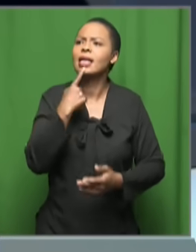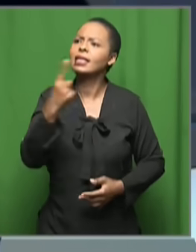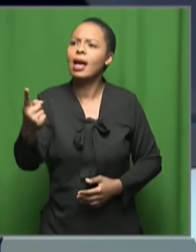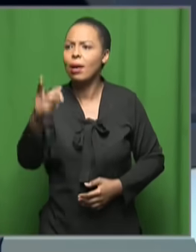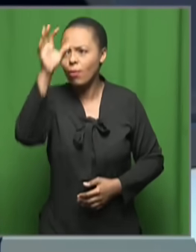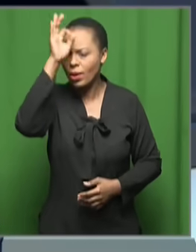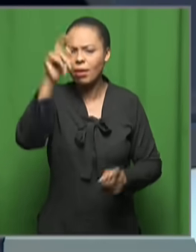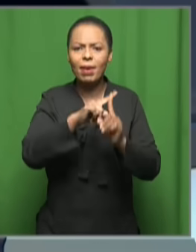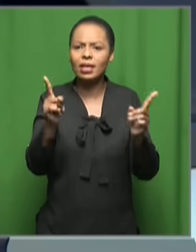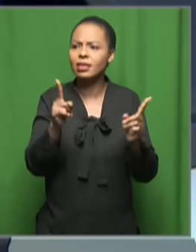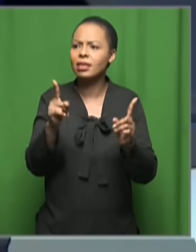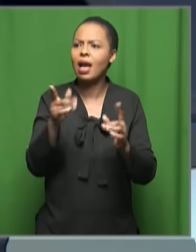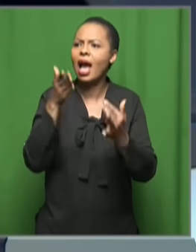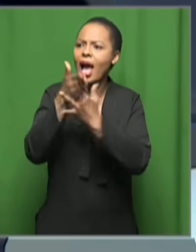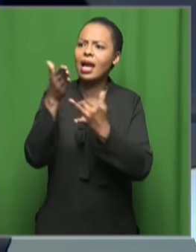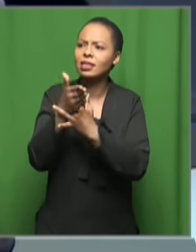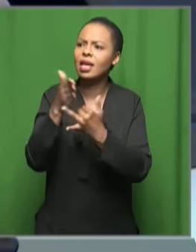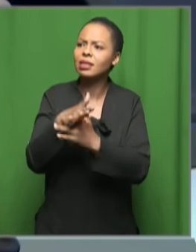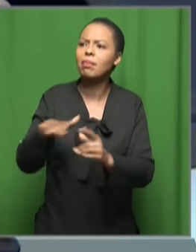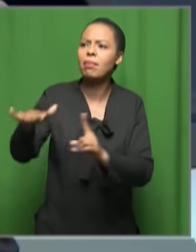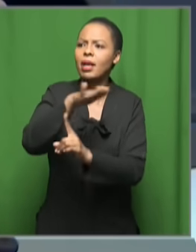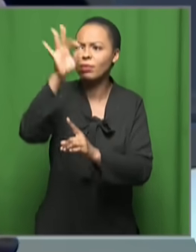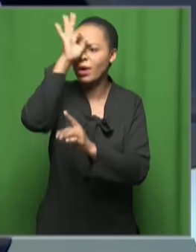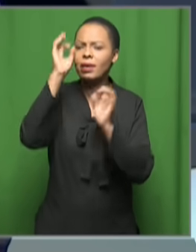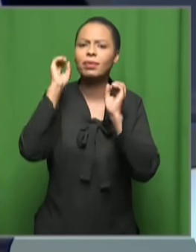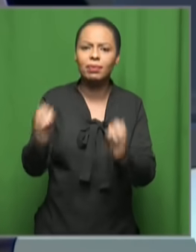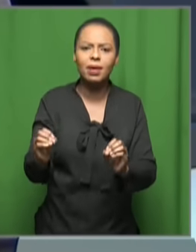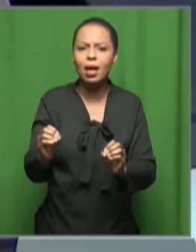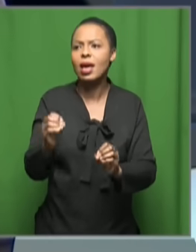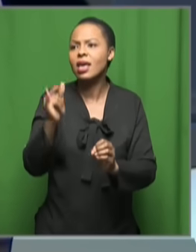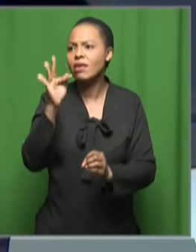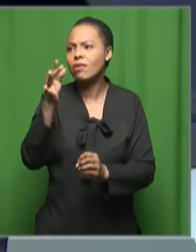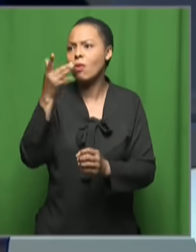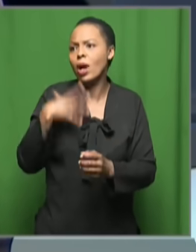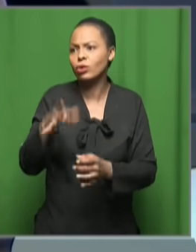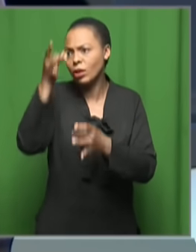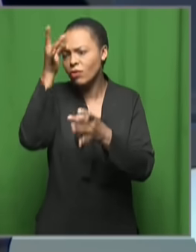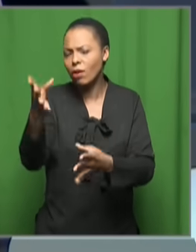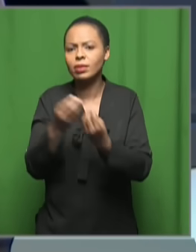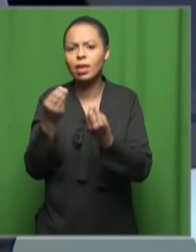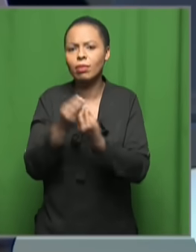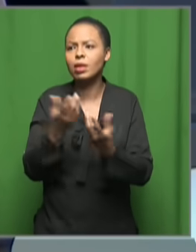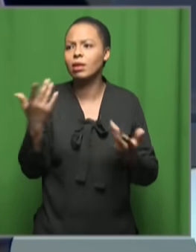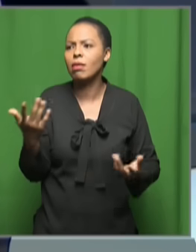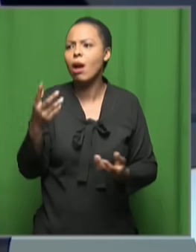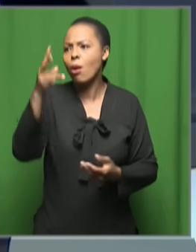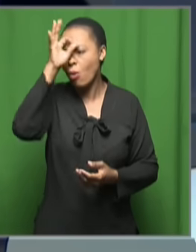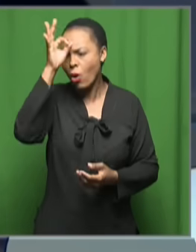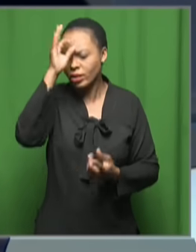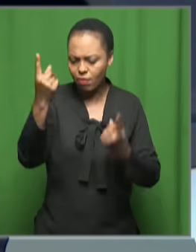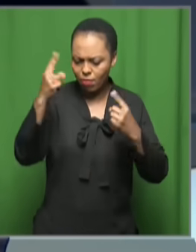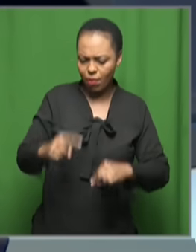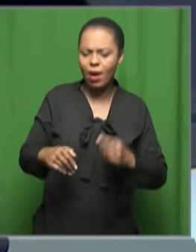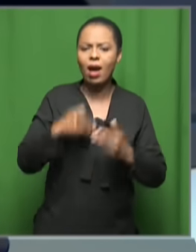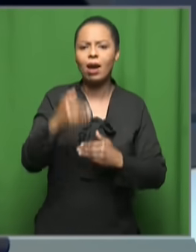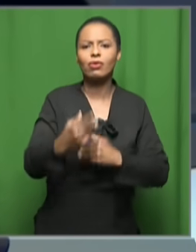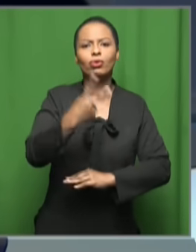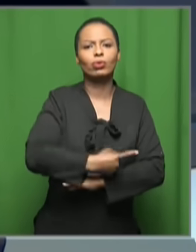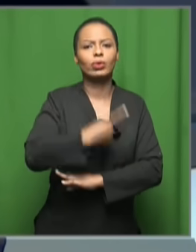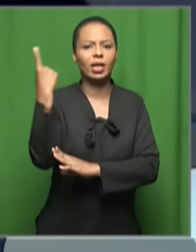have access to the police and all of that, or police come after 2 days. So this is what I mean by state hegemony and all of that. So